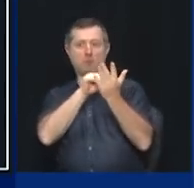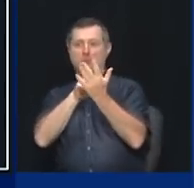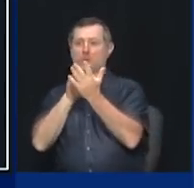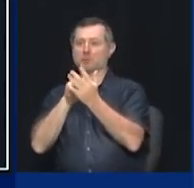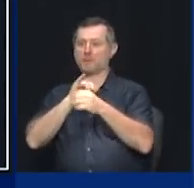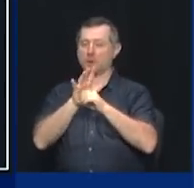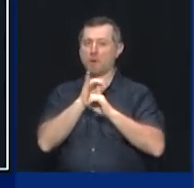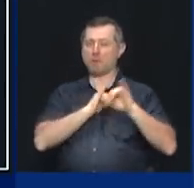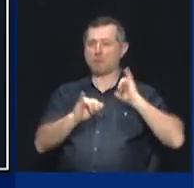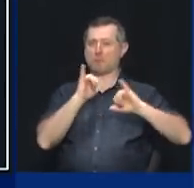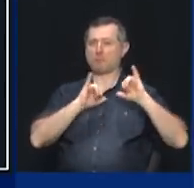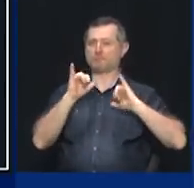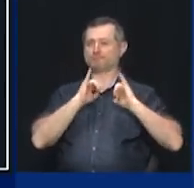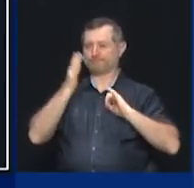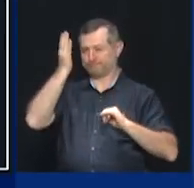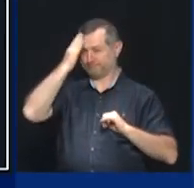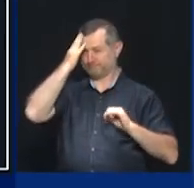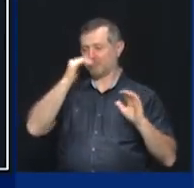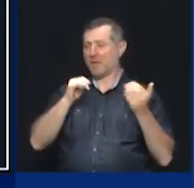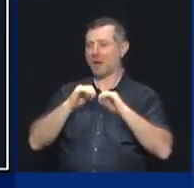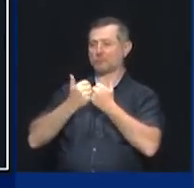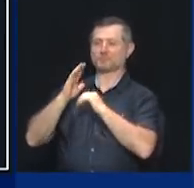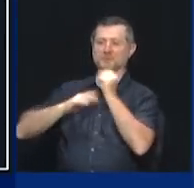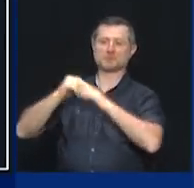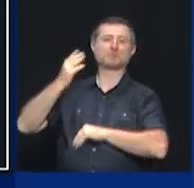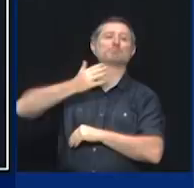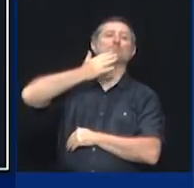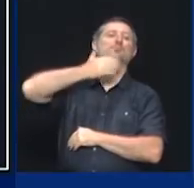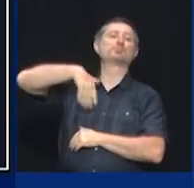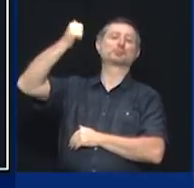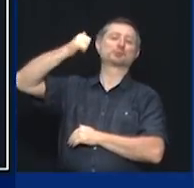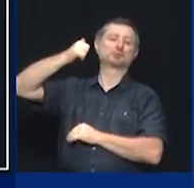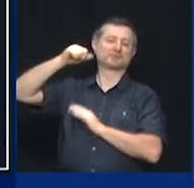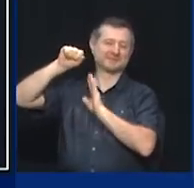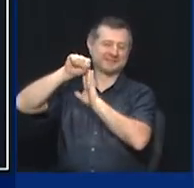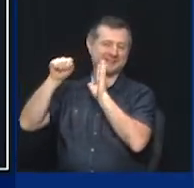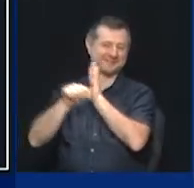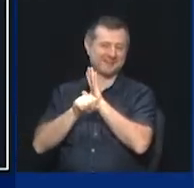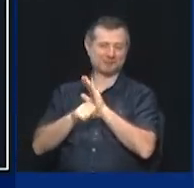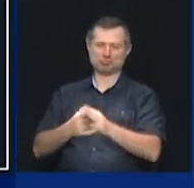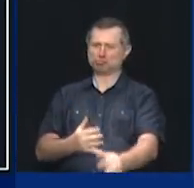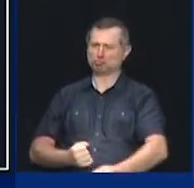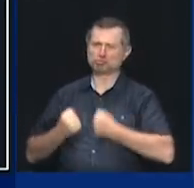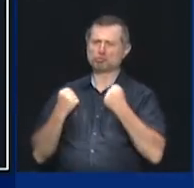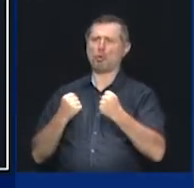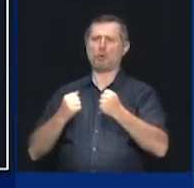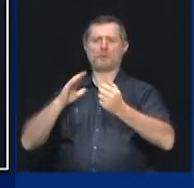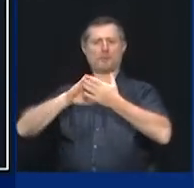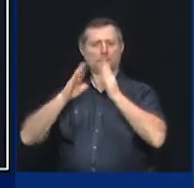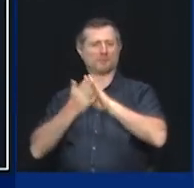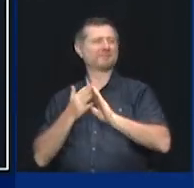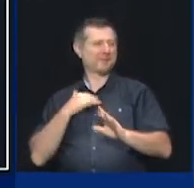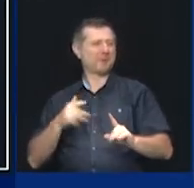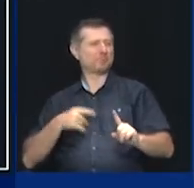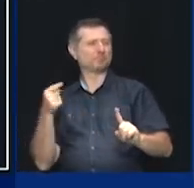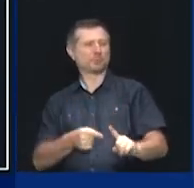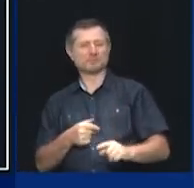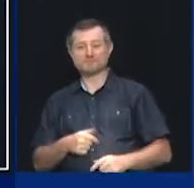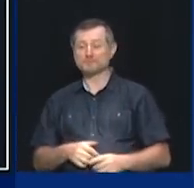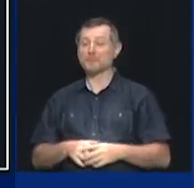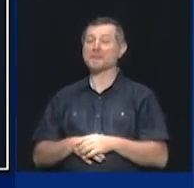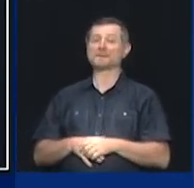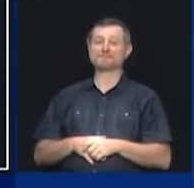a better state, stronger communities? That's what this is about. And whoever does that